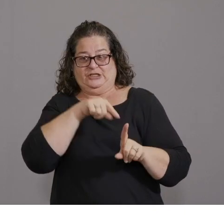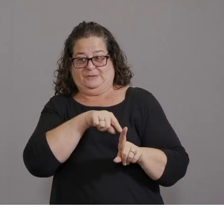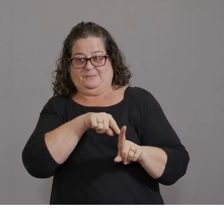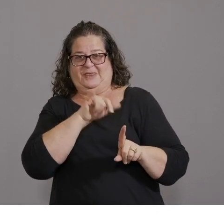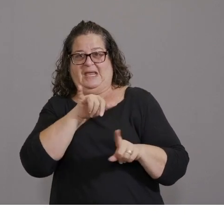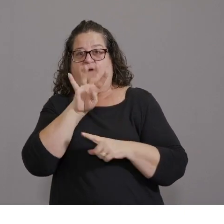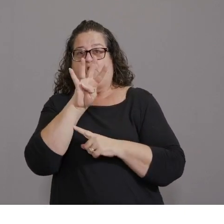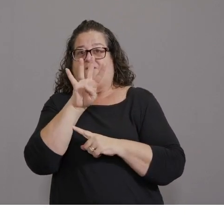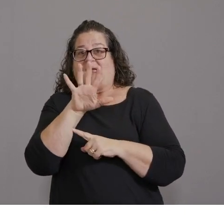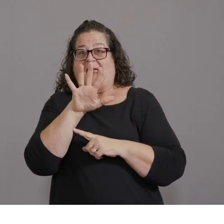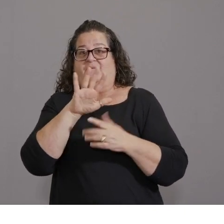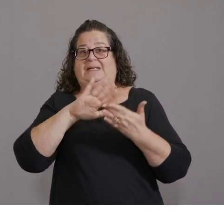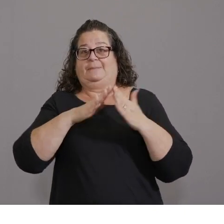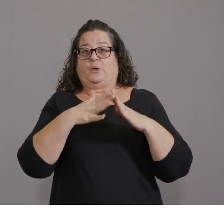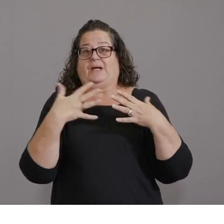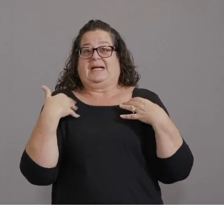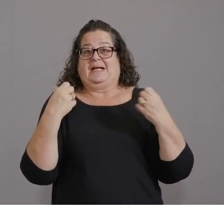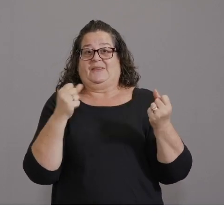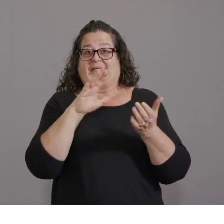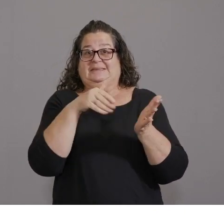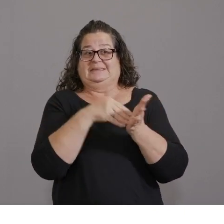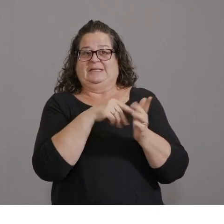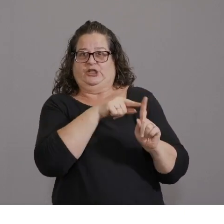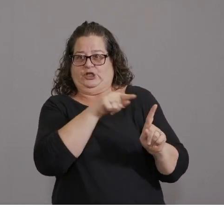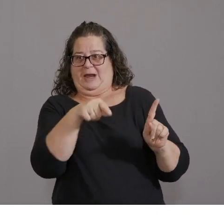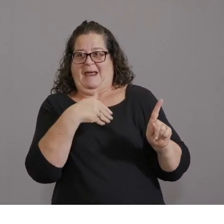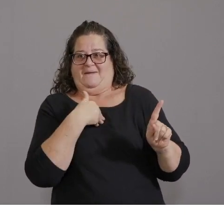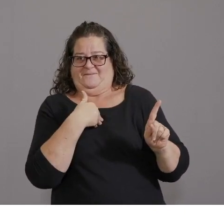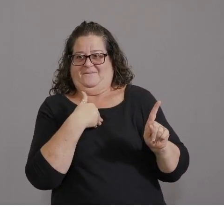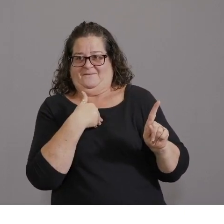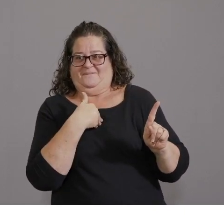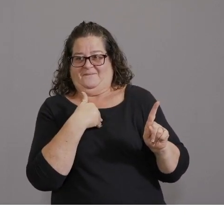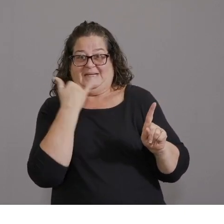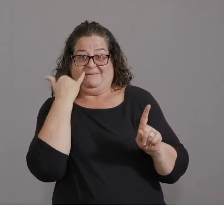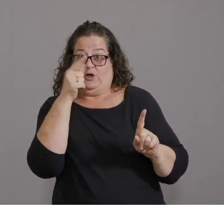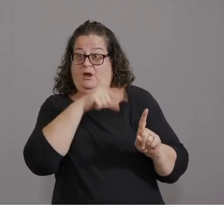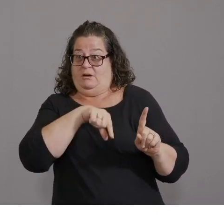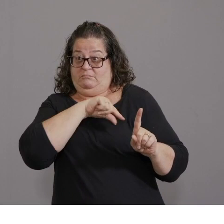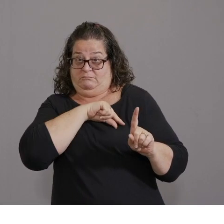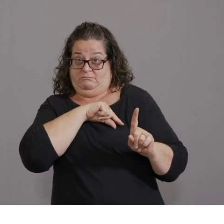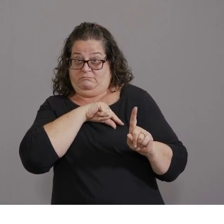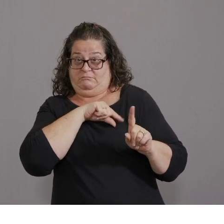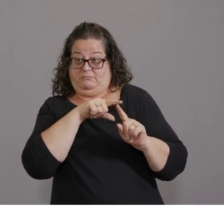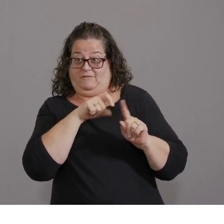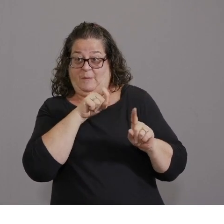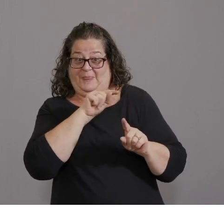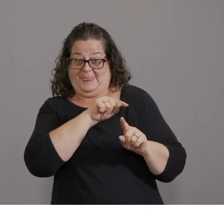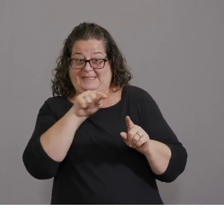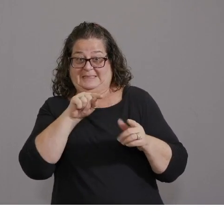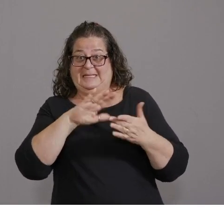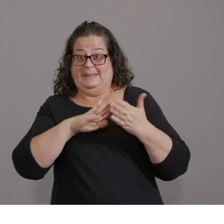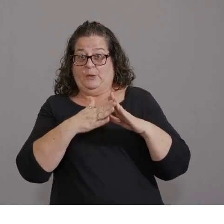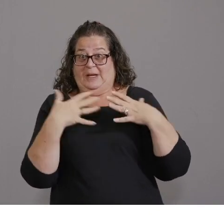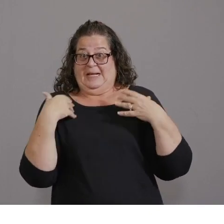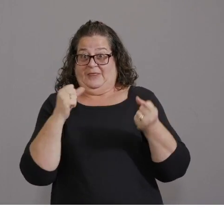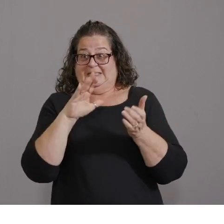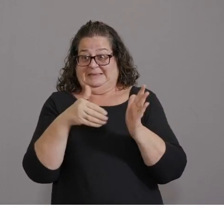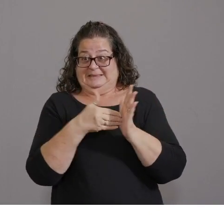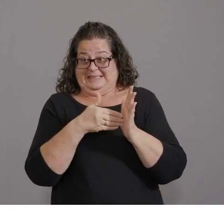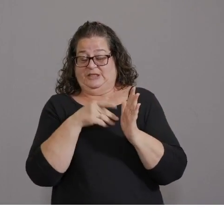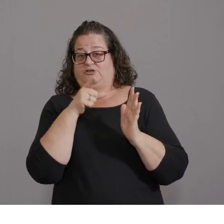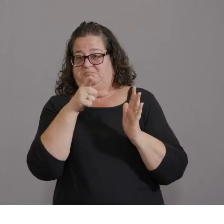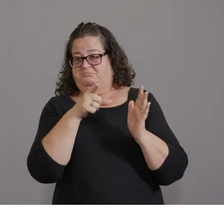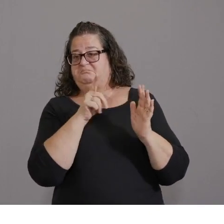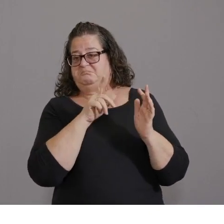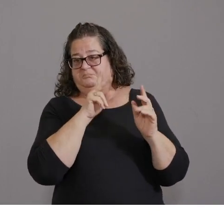centers as well. So if you are eligible and you receive care at one of our community health centers, you can check on our website to see if they have